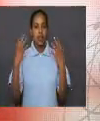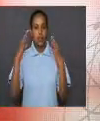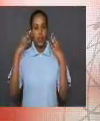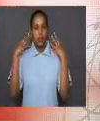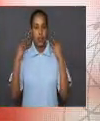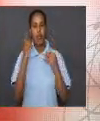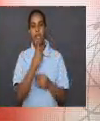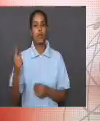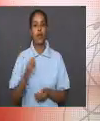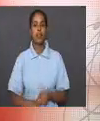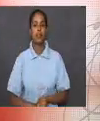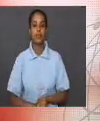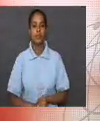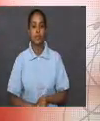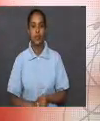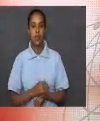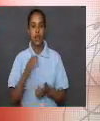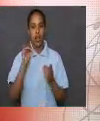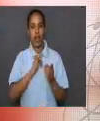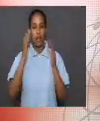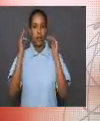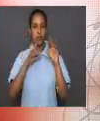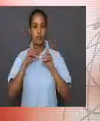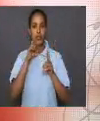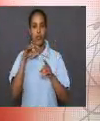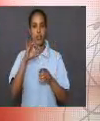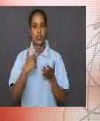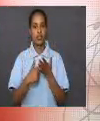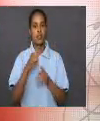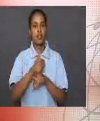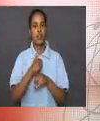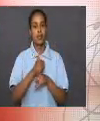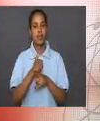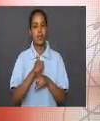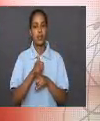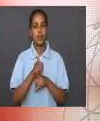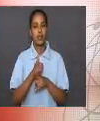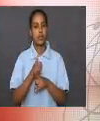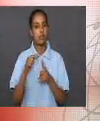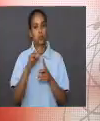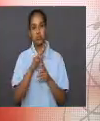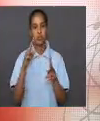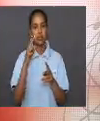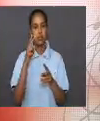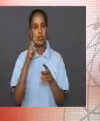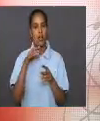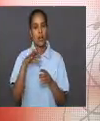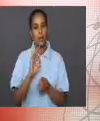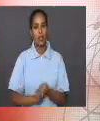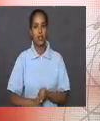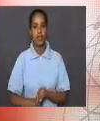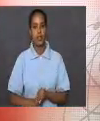Hello, everyone. I hope you did not find this activity to be too unappealing.